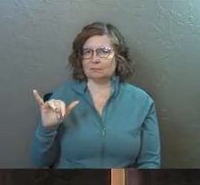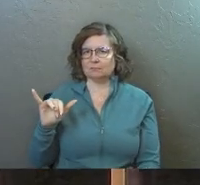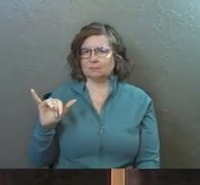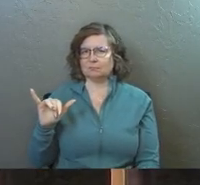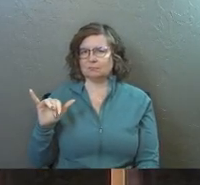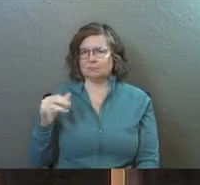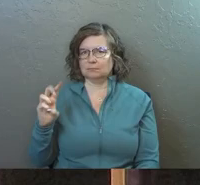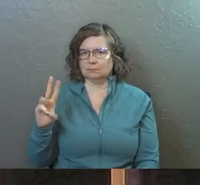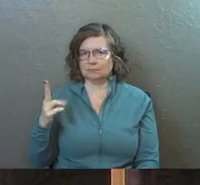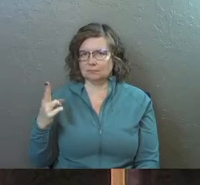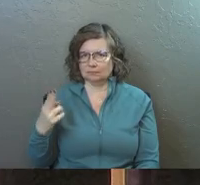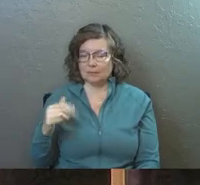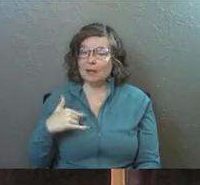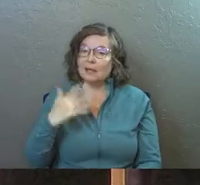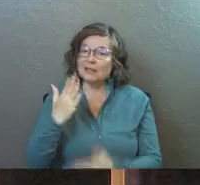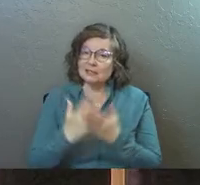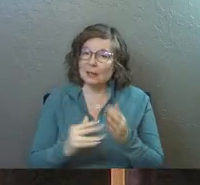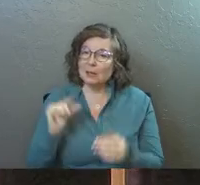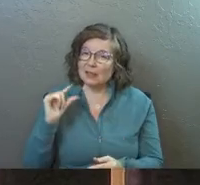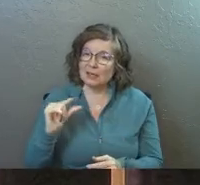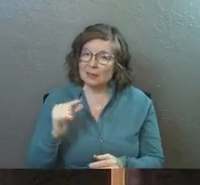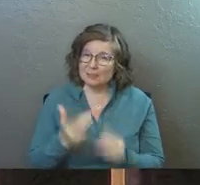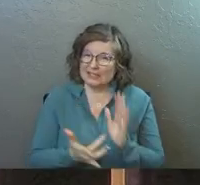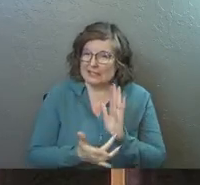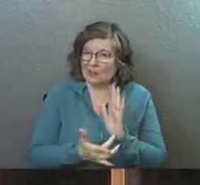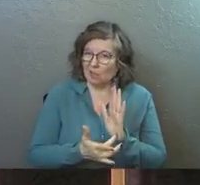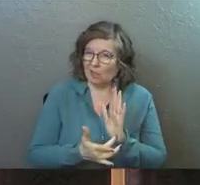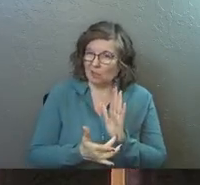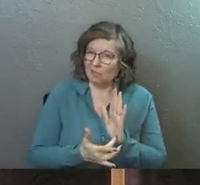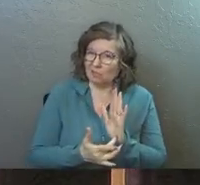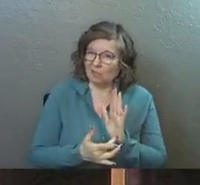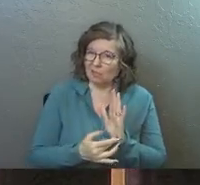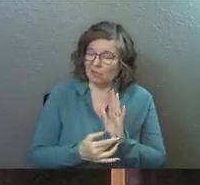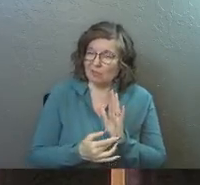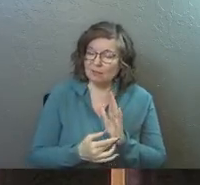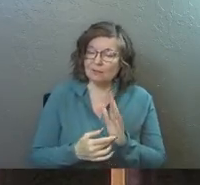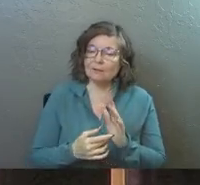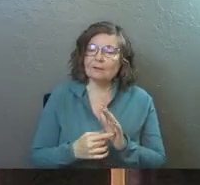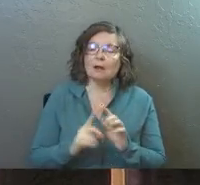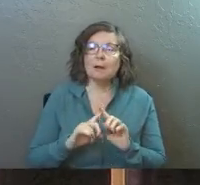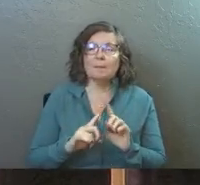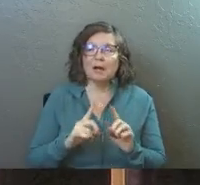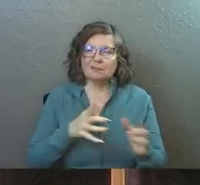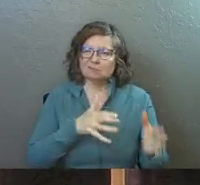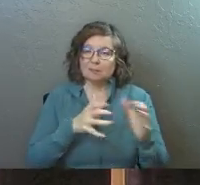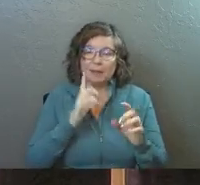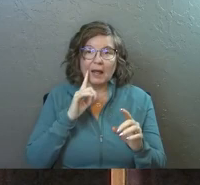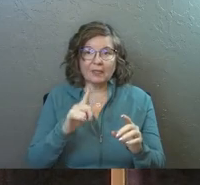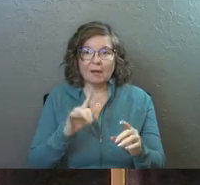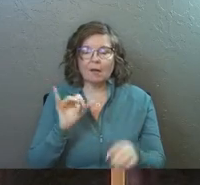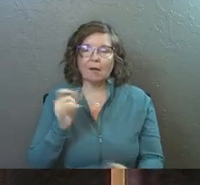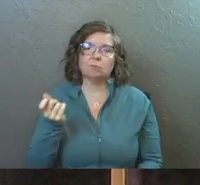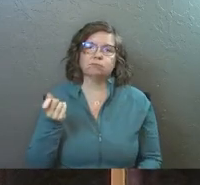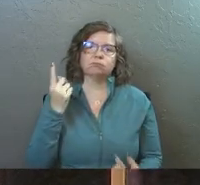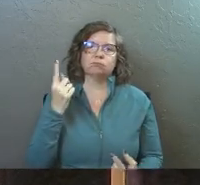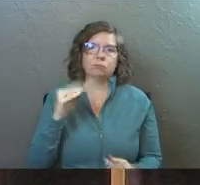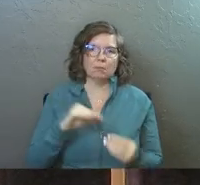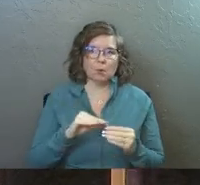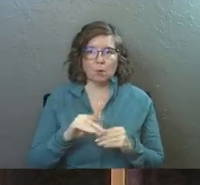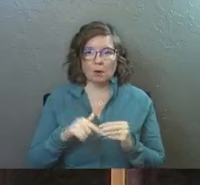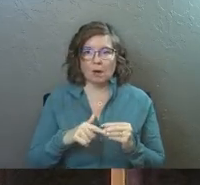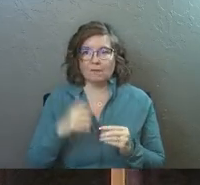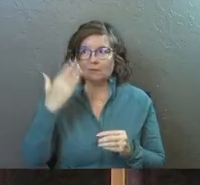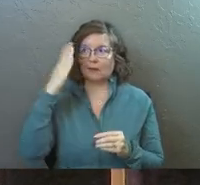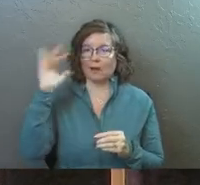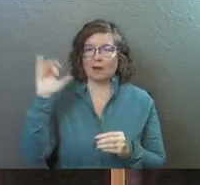here. And some of it's going to be a little bit technical, but I think it's going to enrich your understanding of